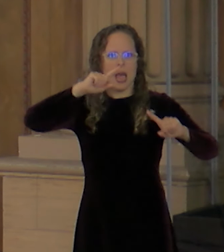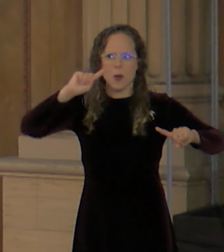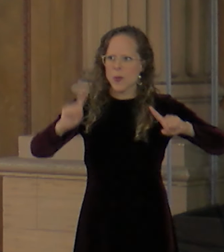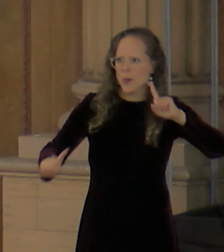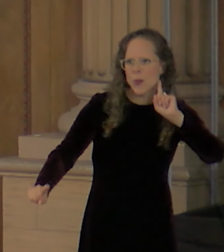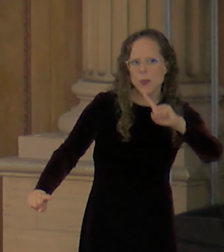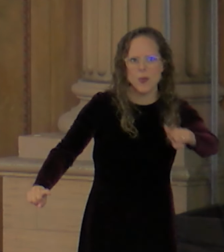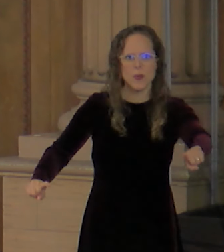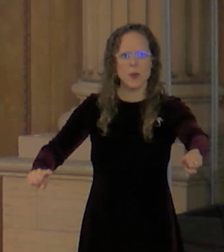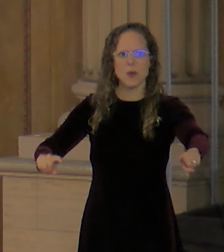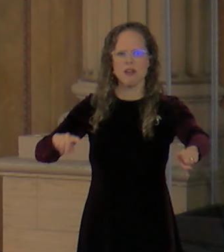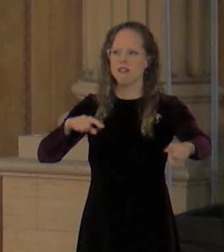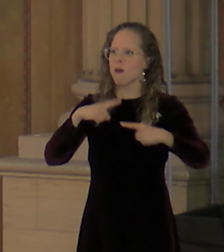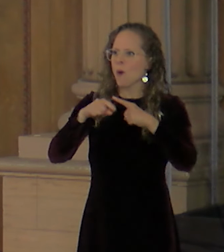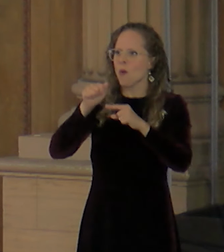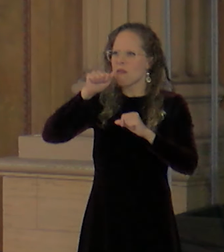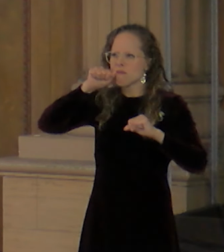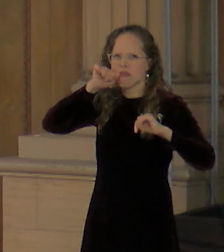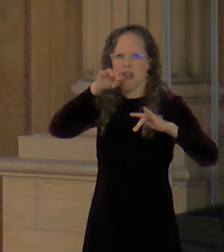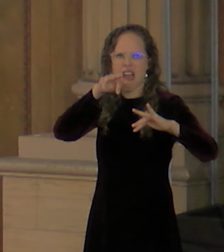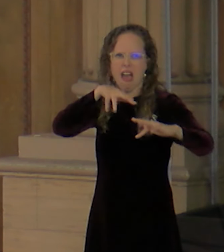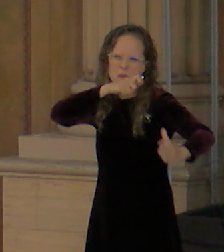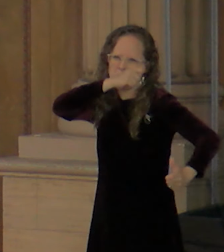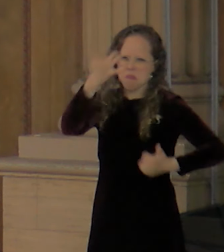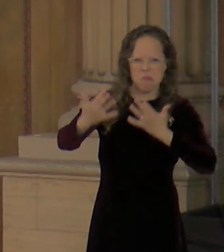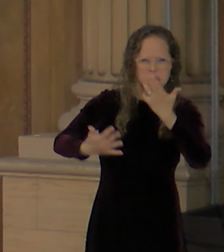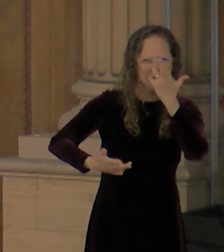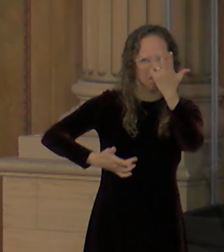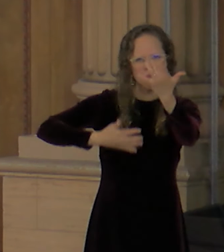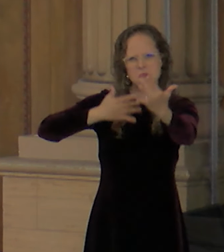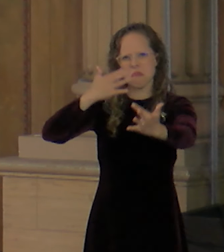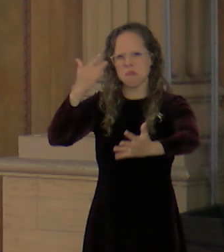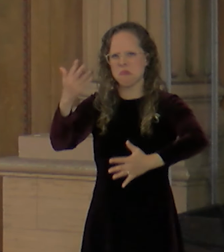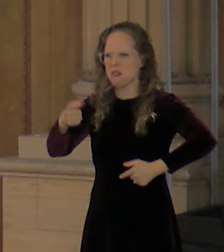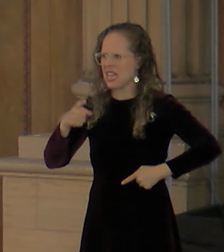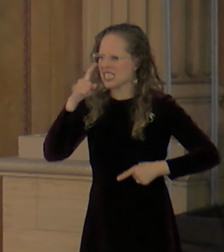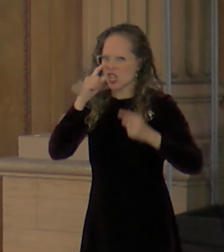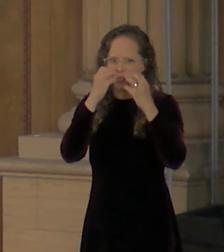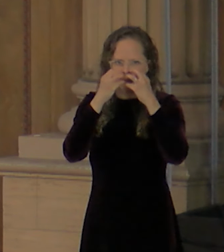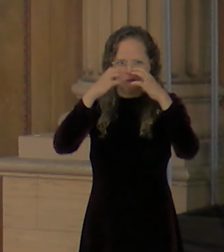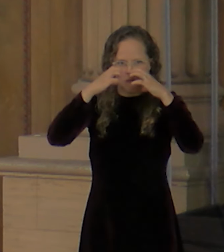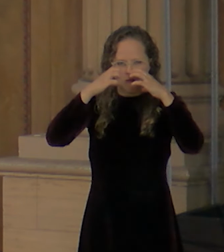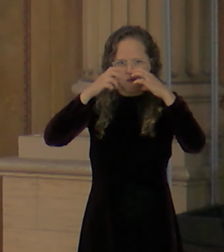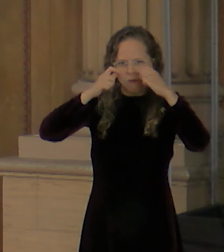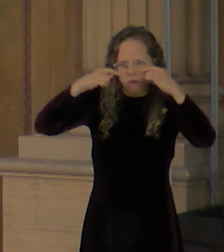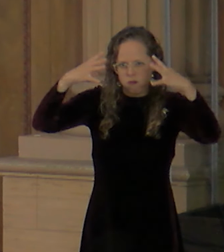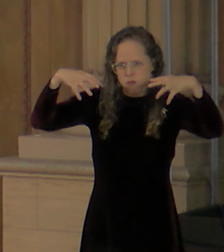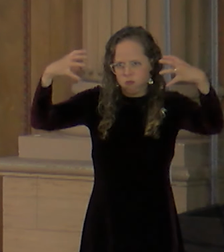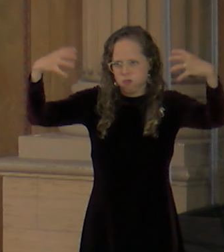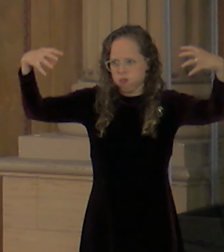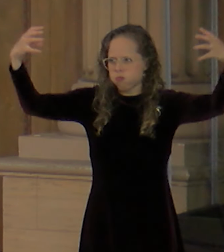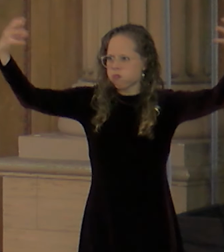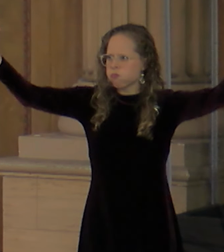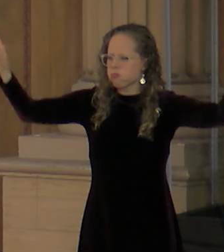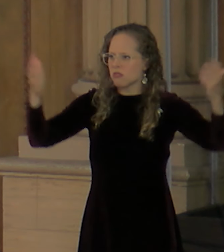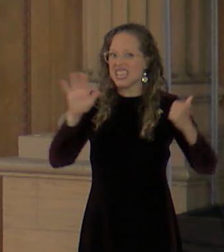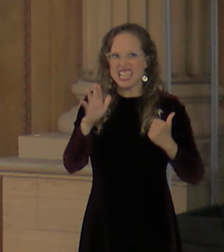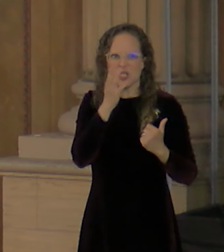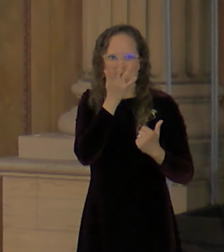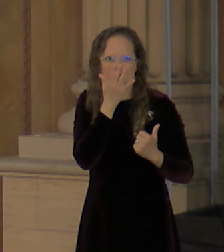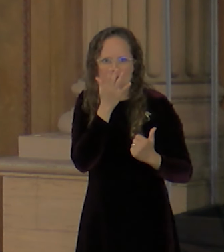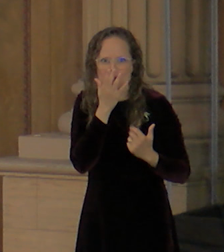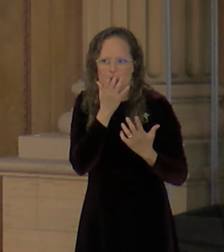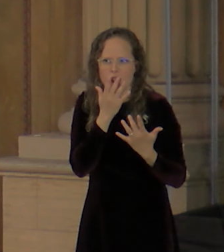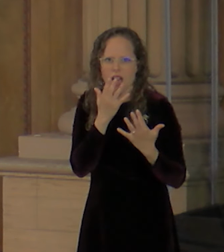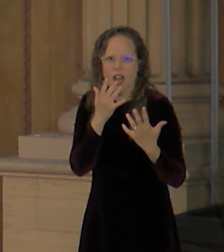torches, sparks of fire leap forth. Out of his nostrils comes forth smoke as from a boiling pot and burning rushes. His breath kindles